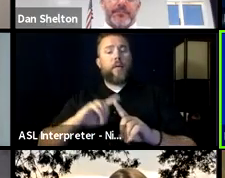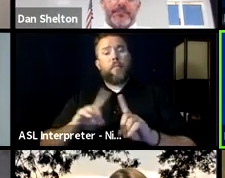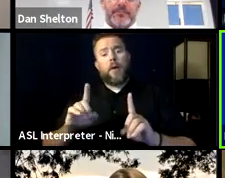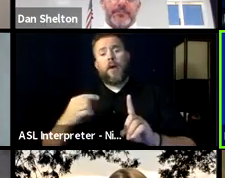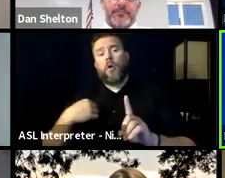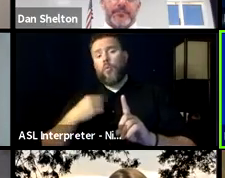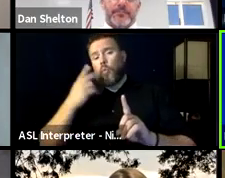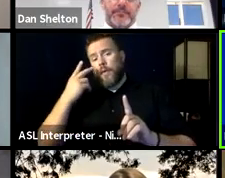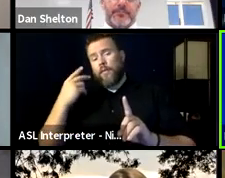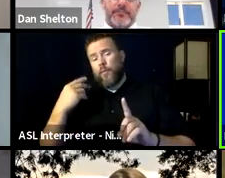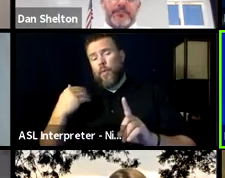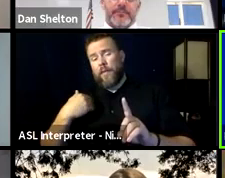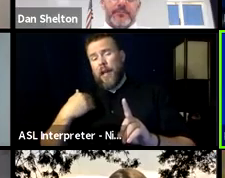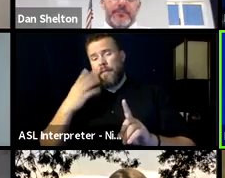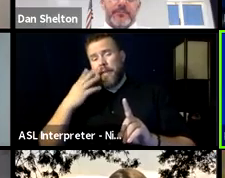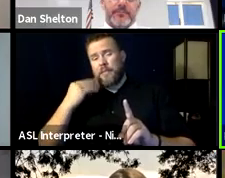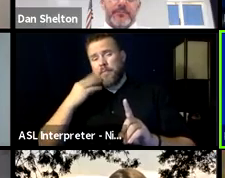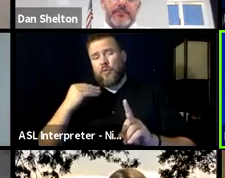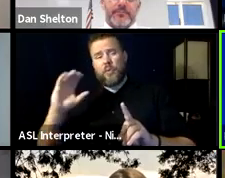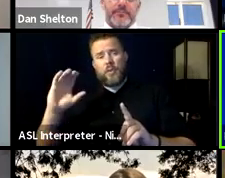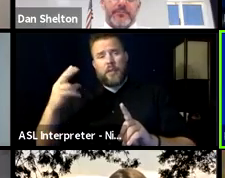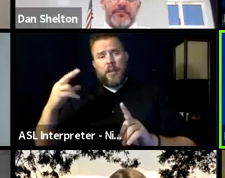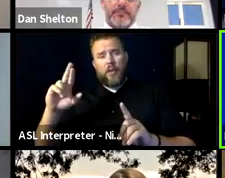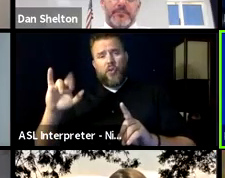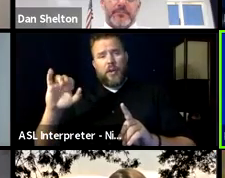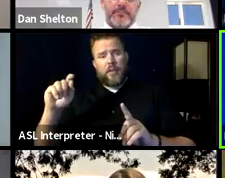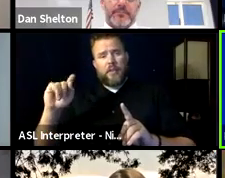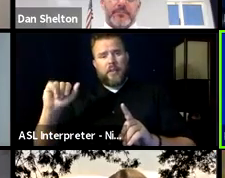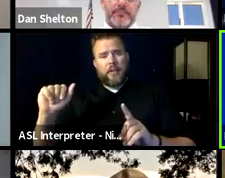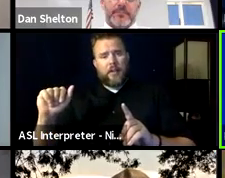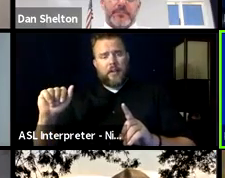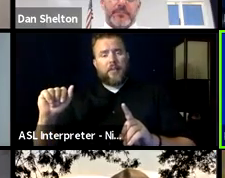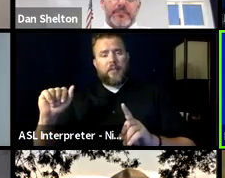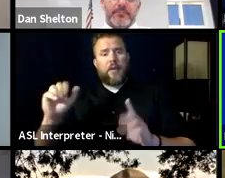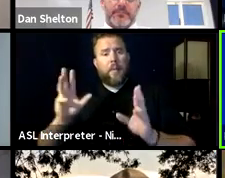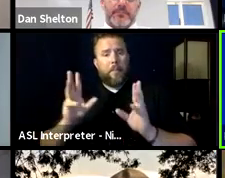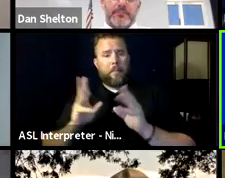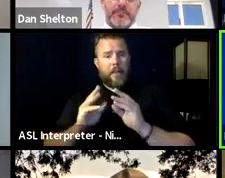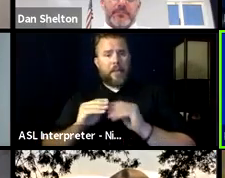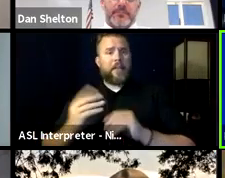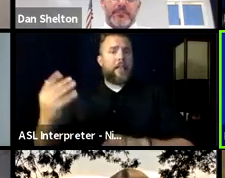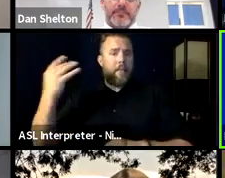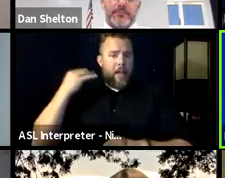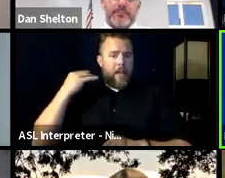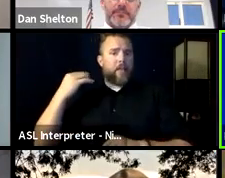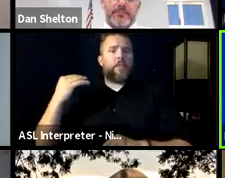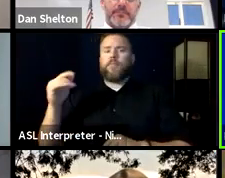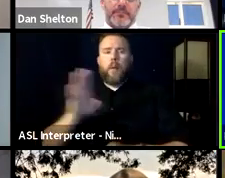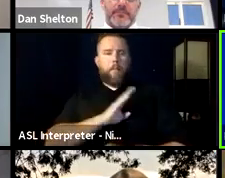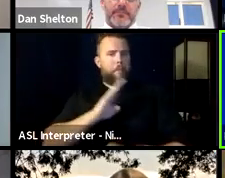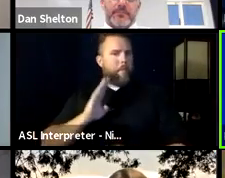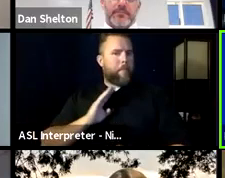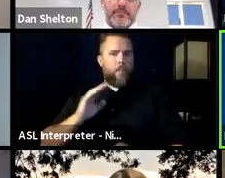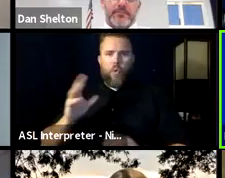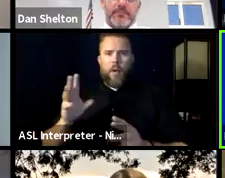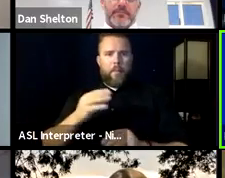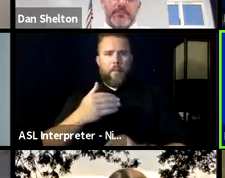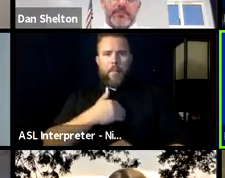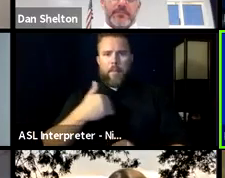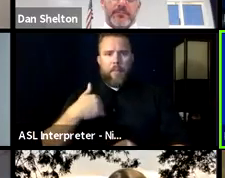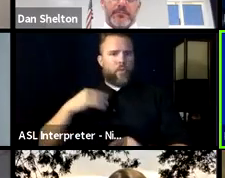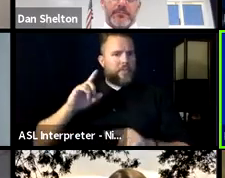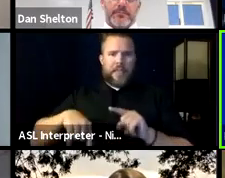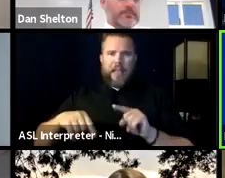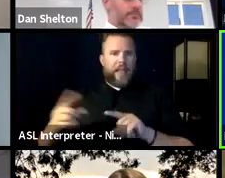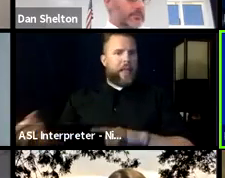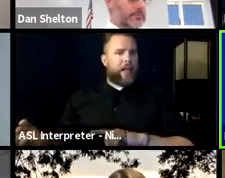in the past where board members couldn't physically attend because they had to be out of town on business, but